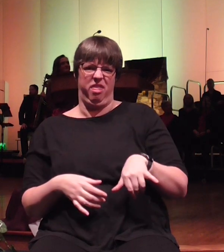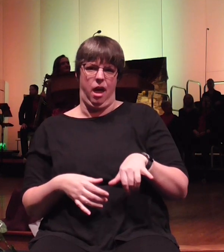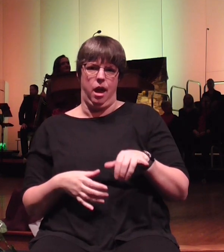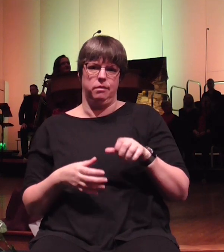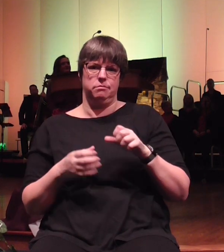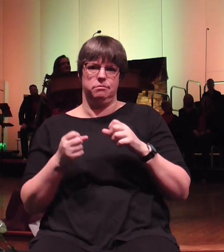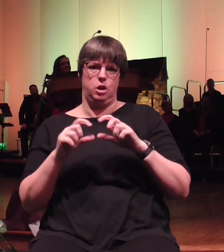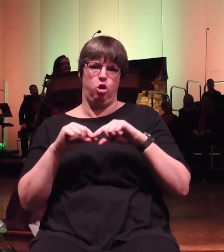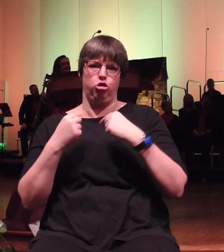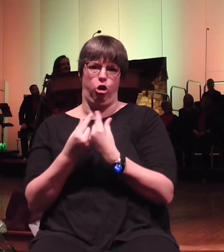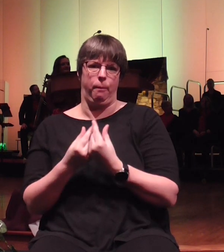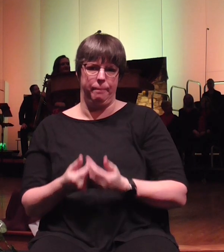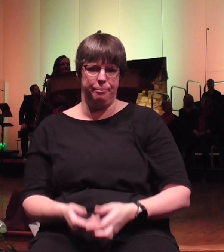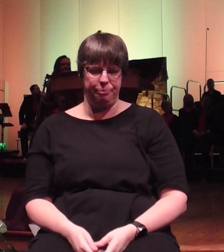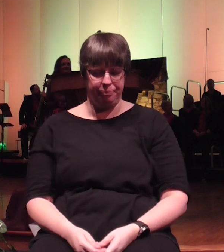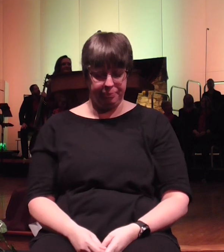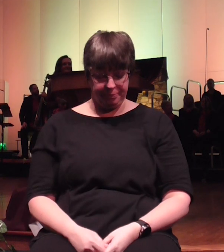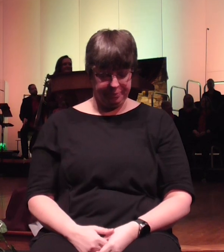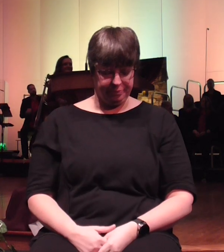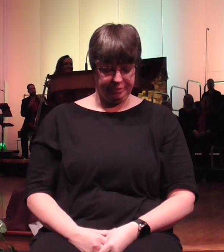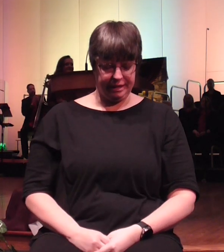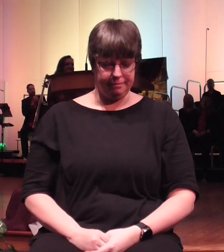Society.